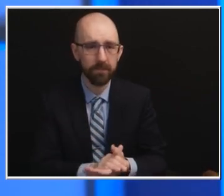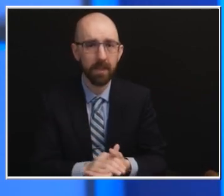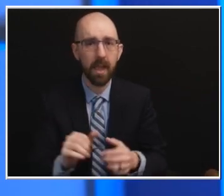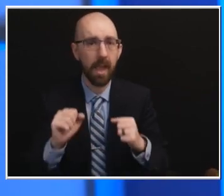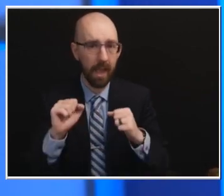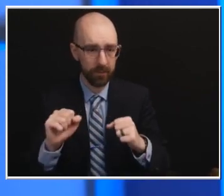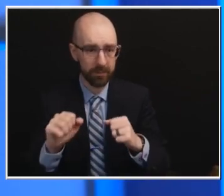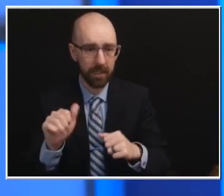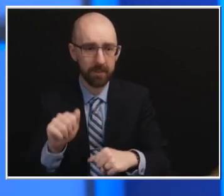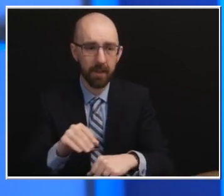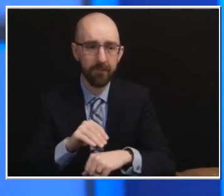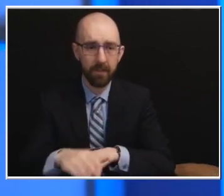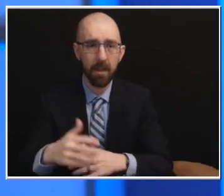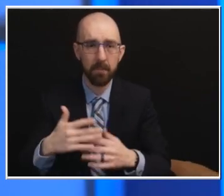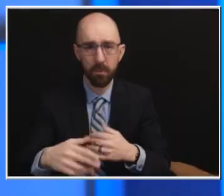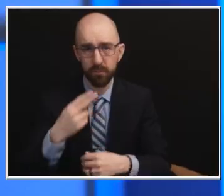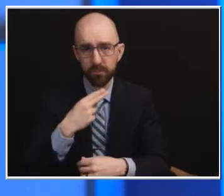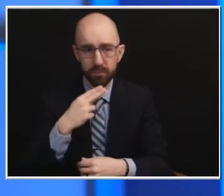affect blood sugar too.